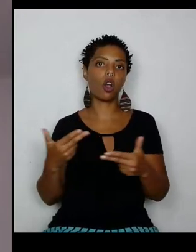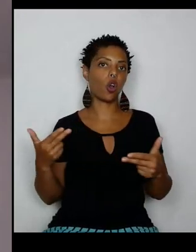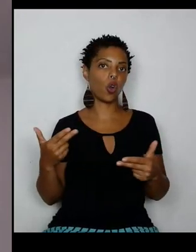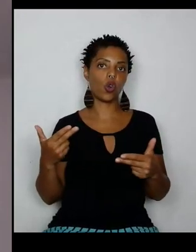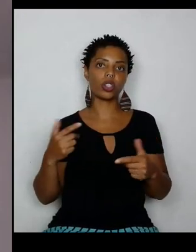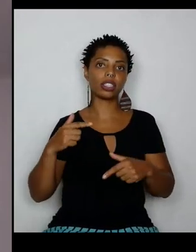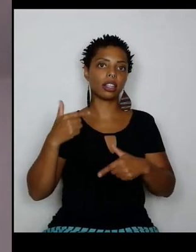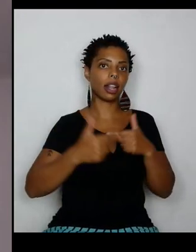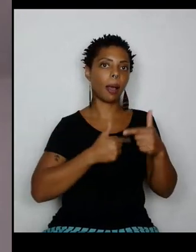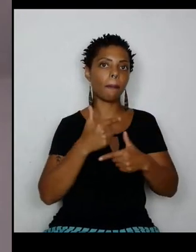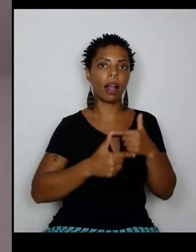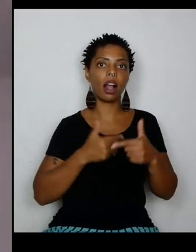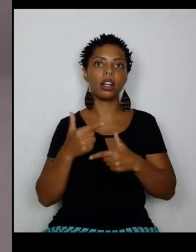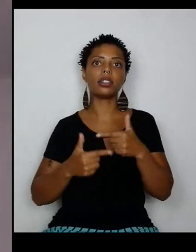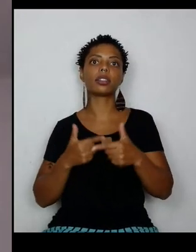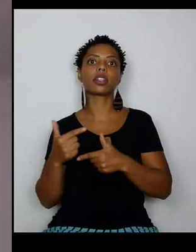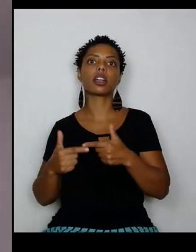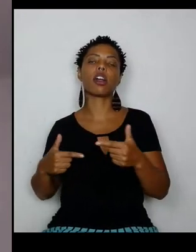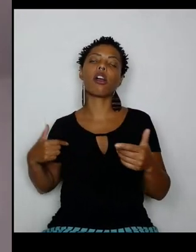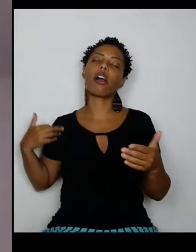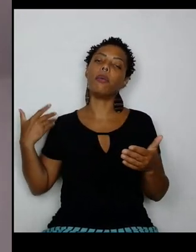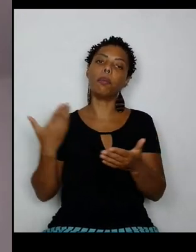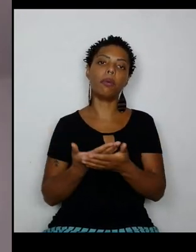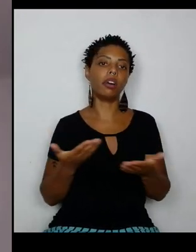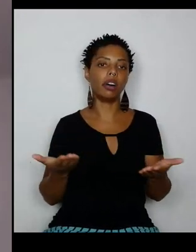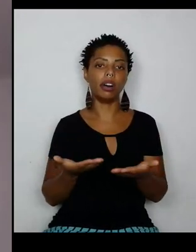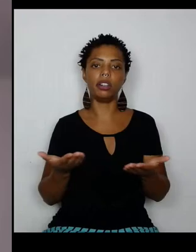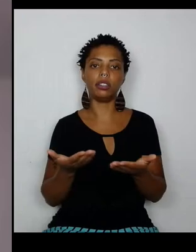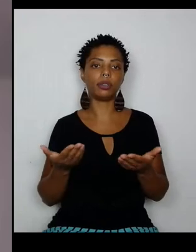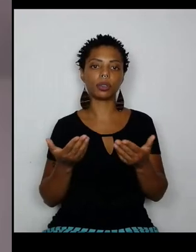possible to acquire artwork